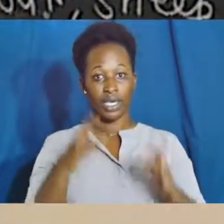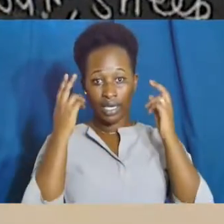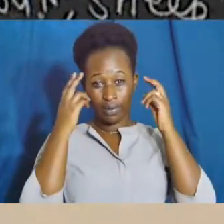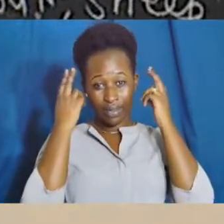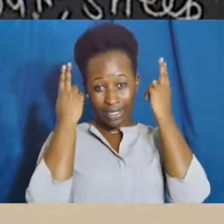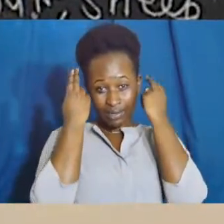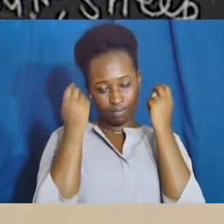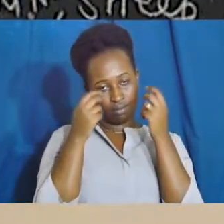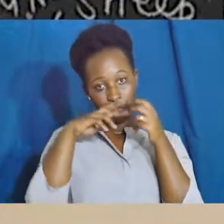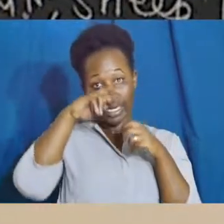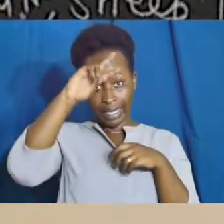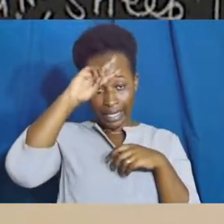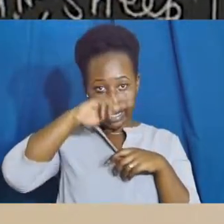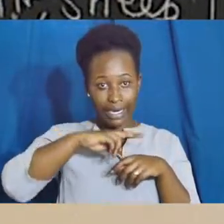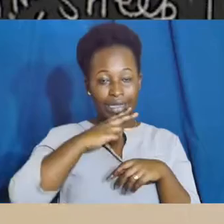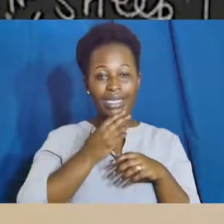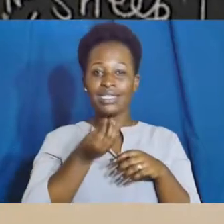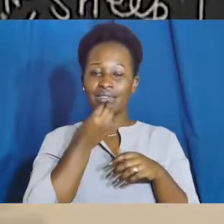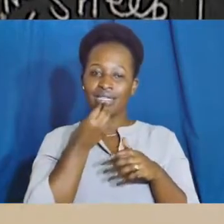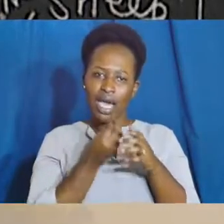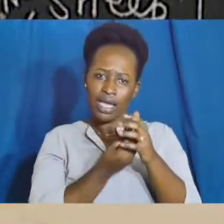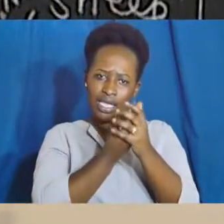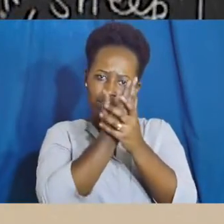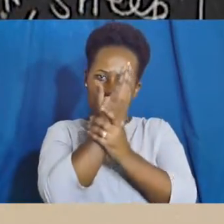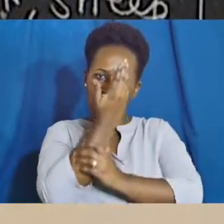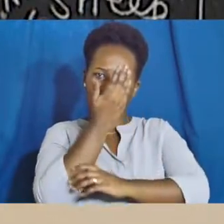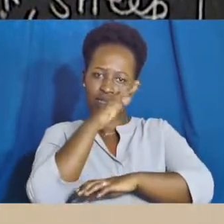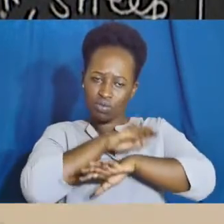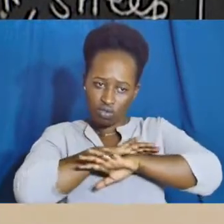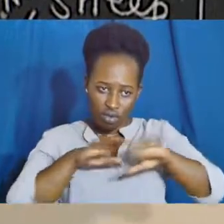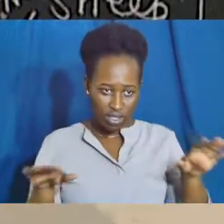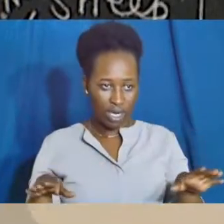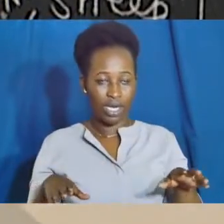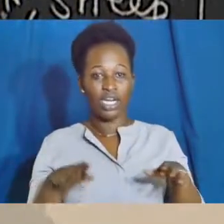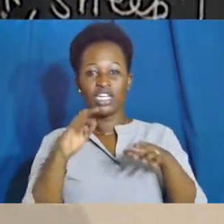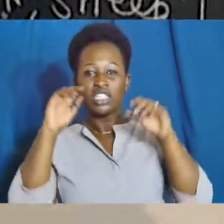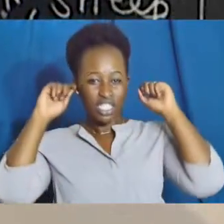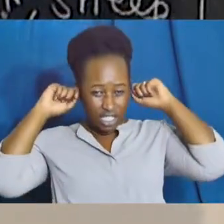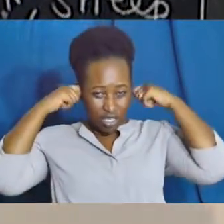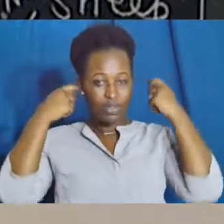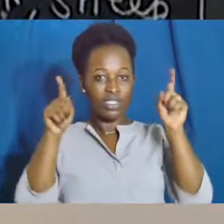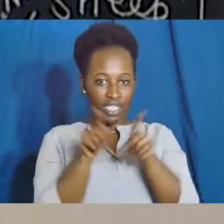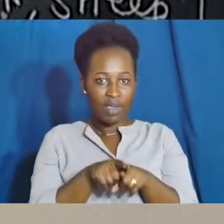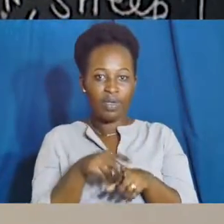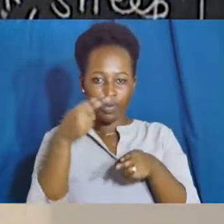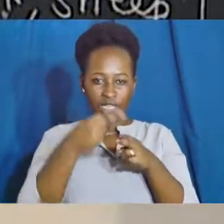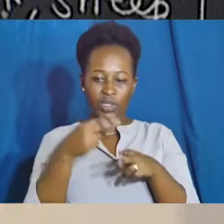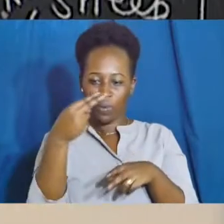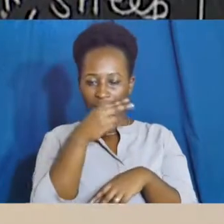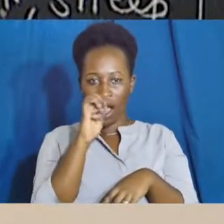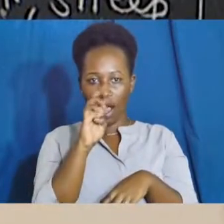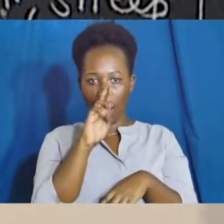are herbivores because they eat plants only. Sheep are herbivores because they